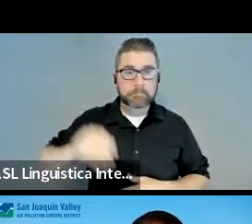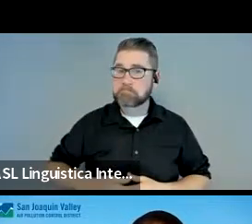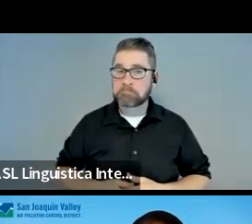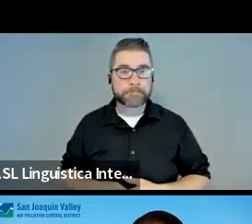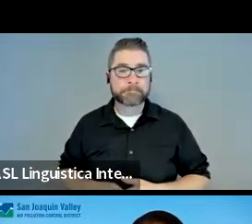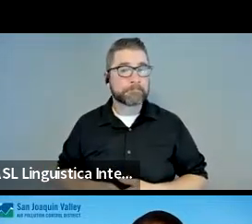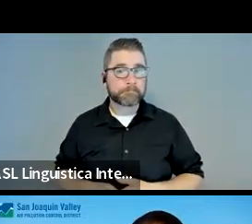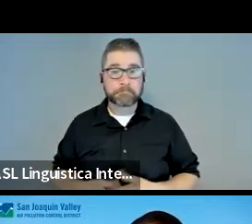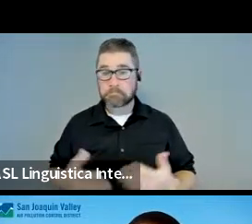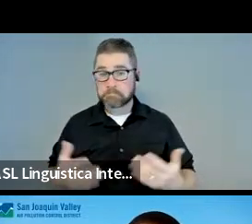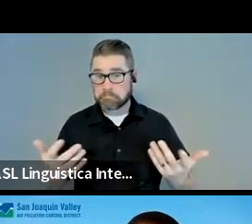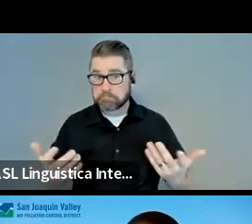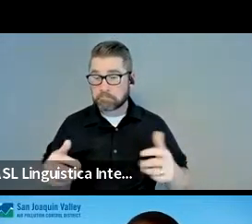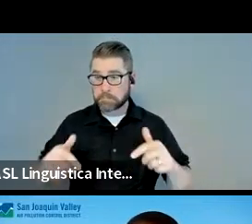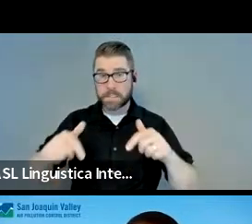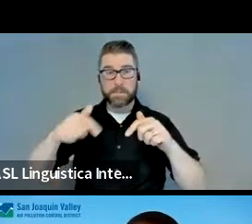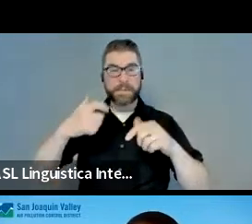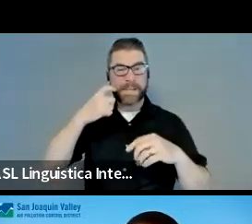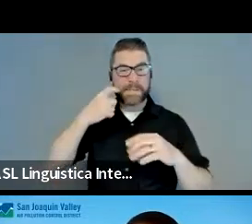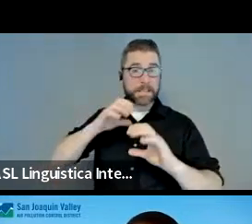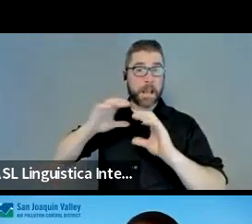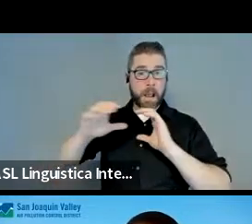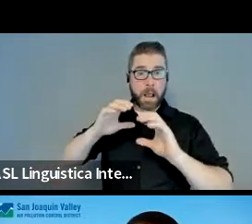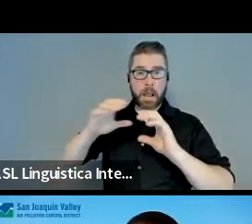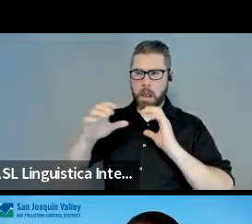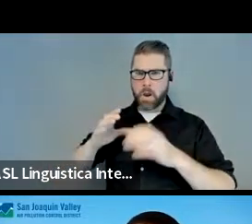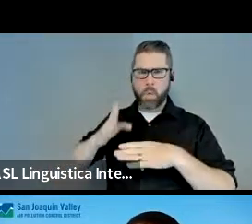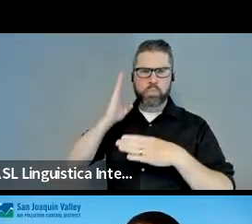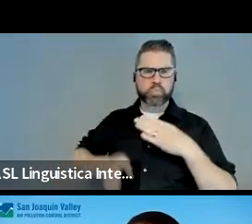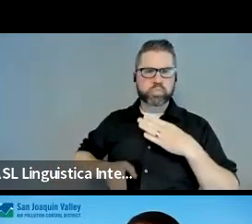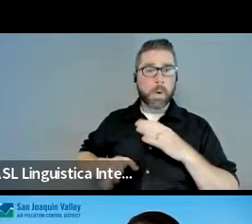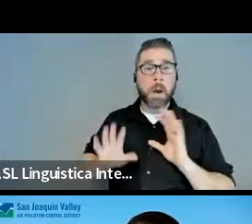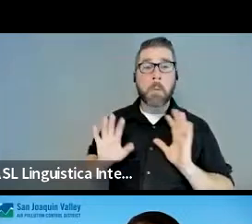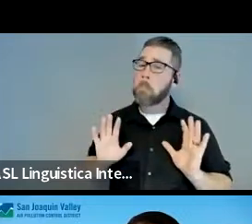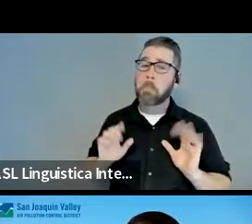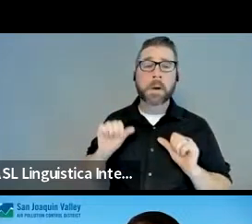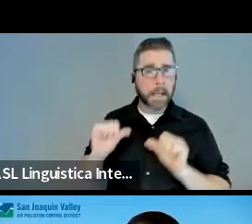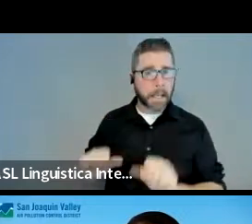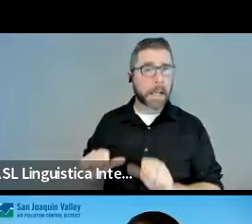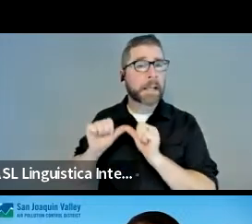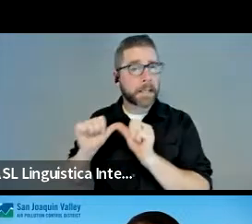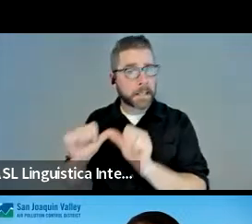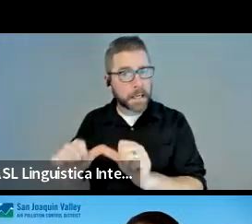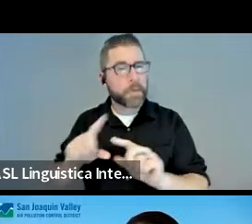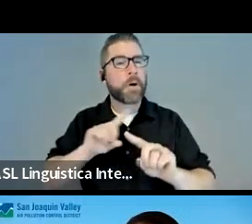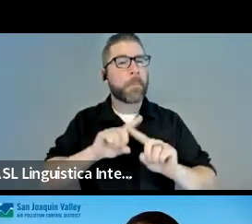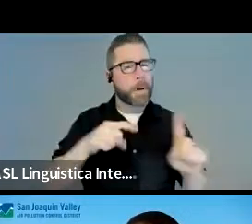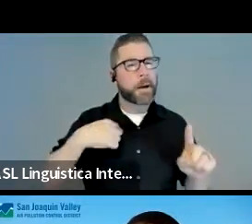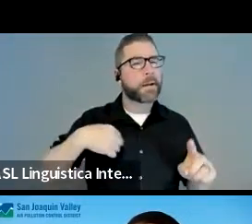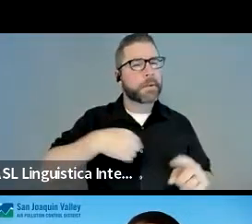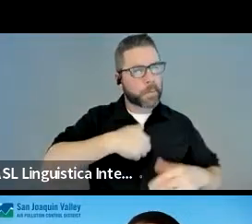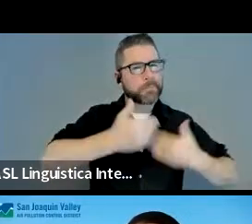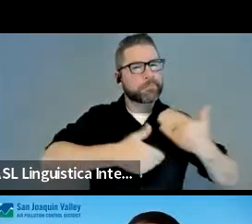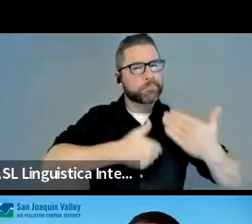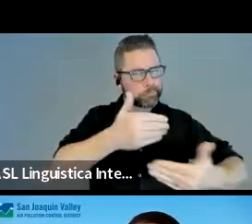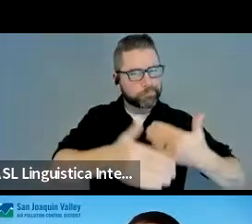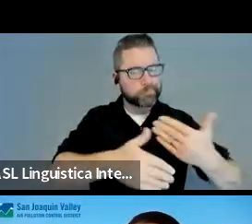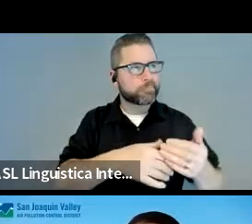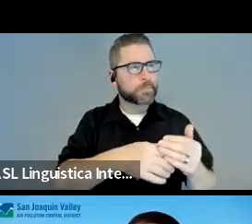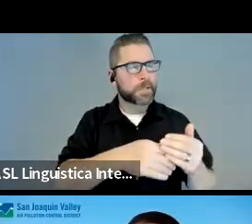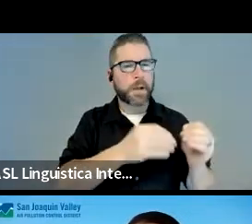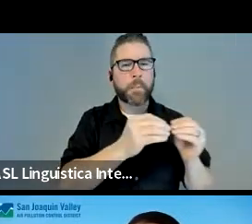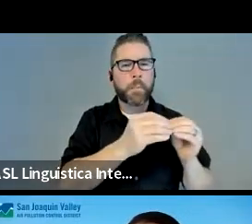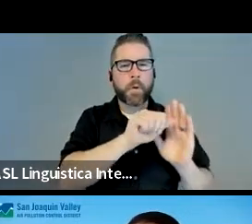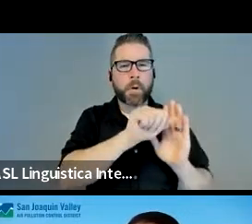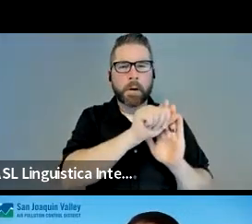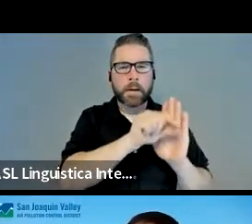because we're transitioning to another agenda item. Our messages are always open. You can feel free to